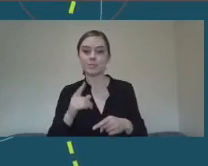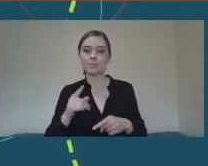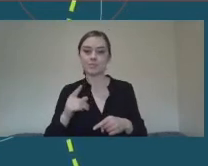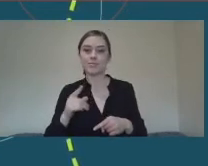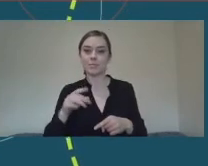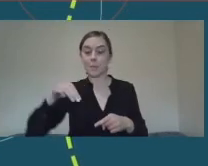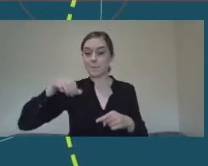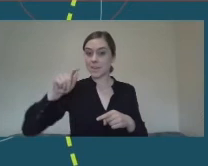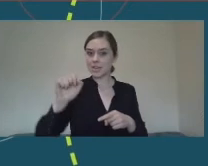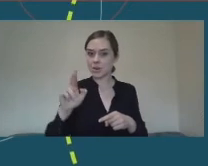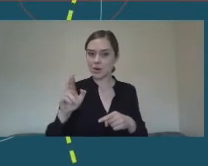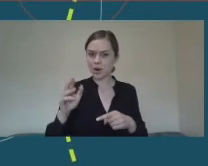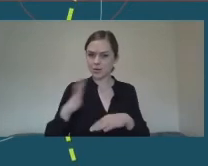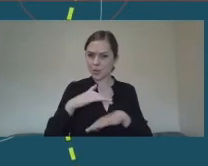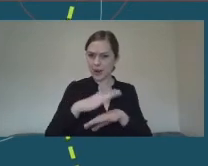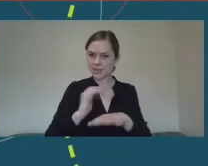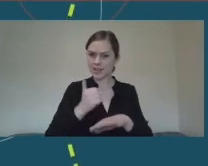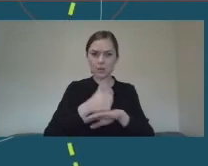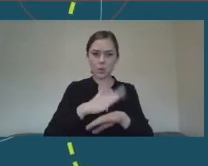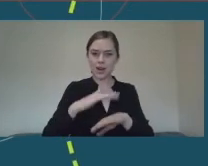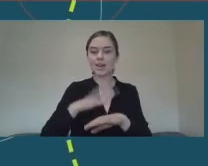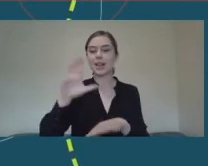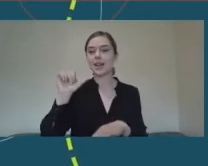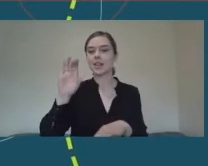currently housed at Lakeshore Foundation, which is a large